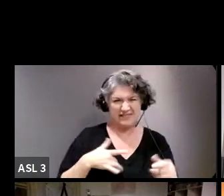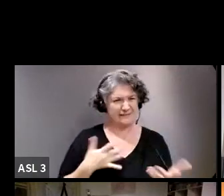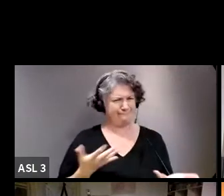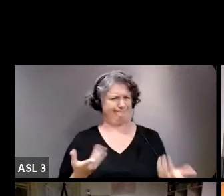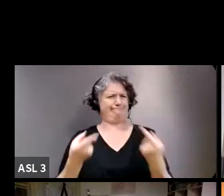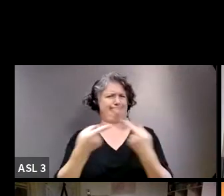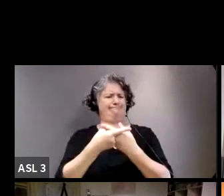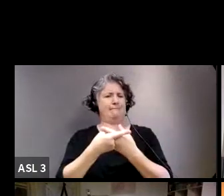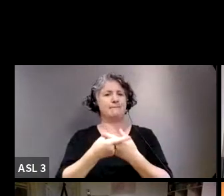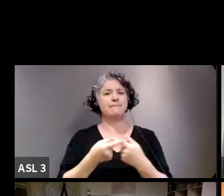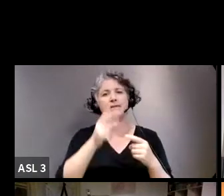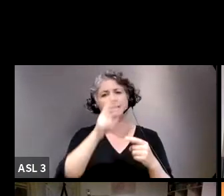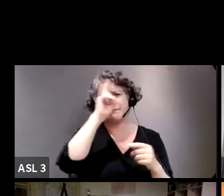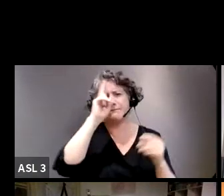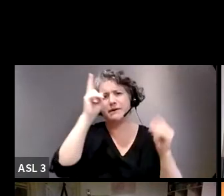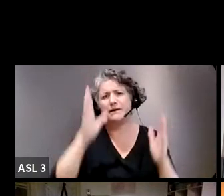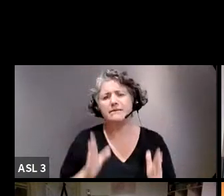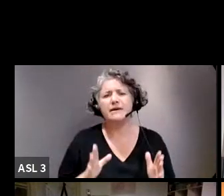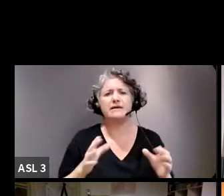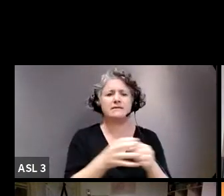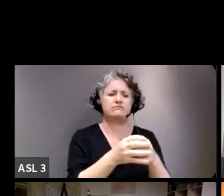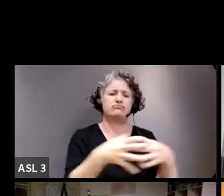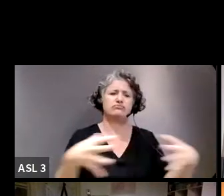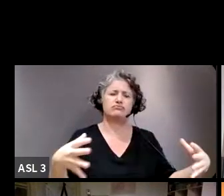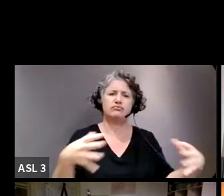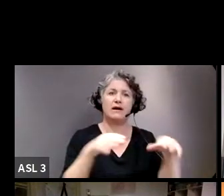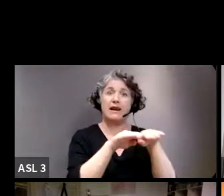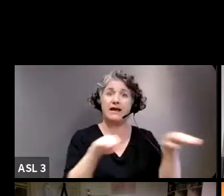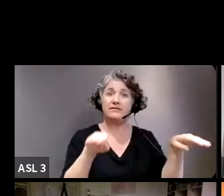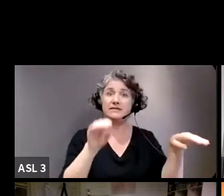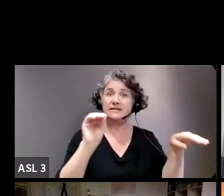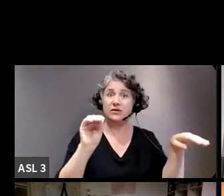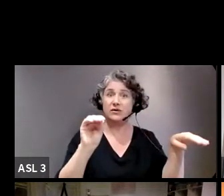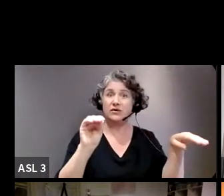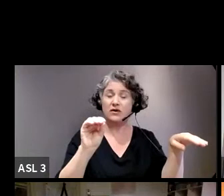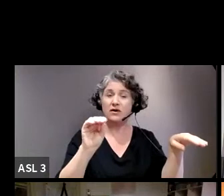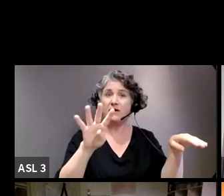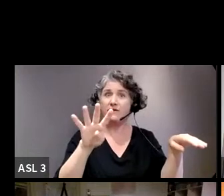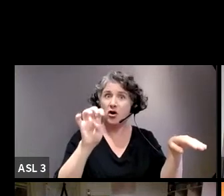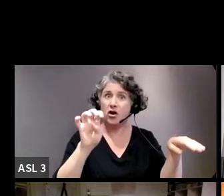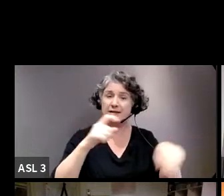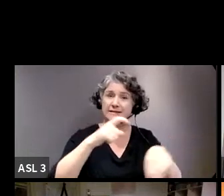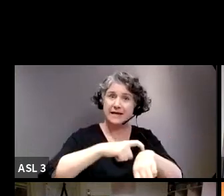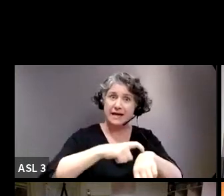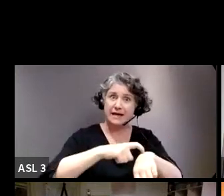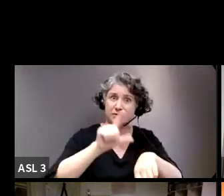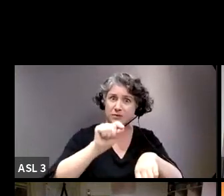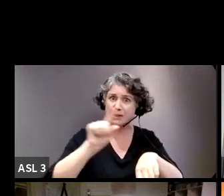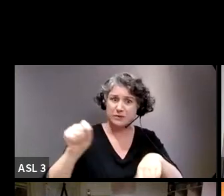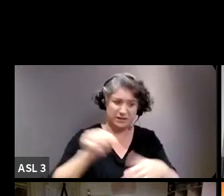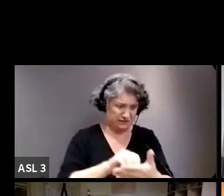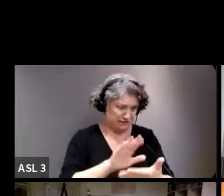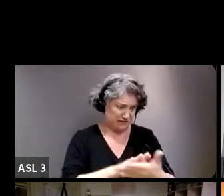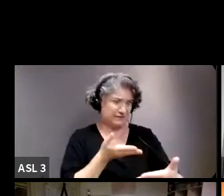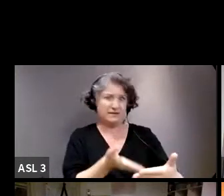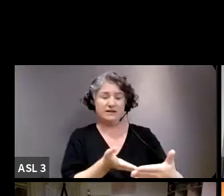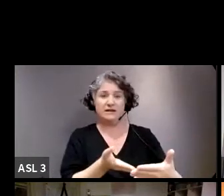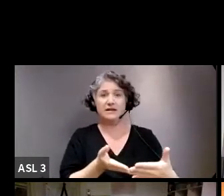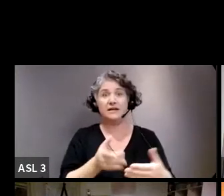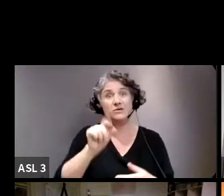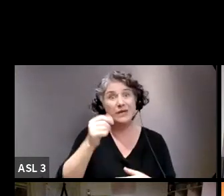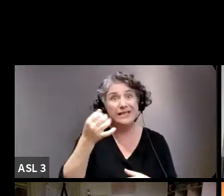paramedics reached level 0 400 times in 2020 and 550 times in